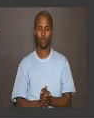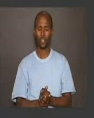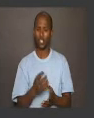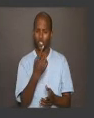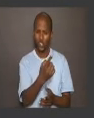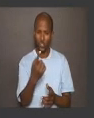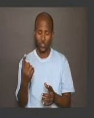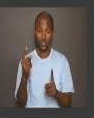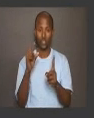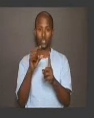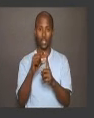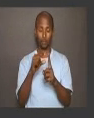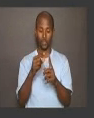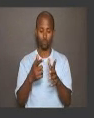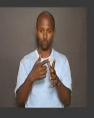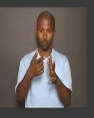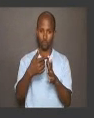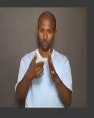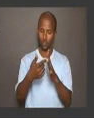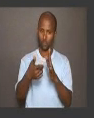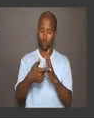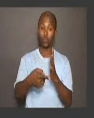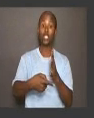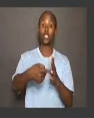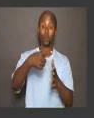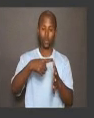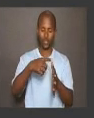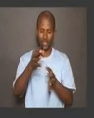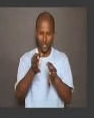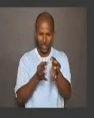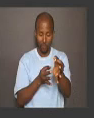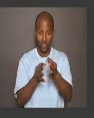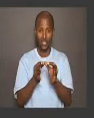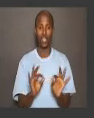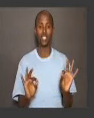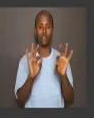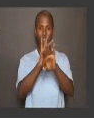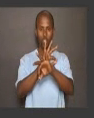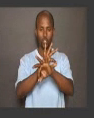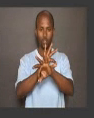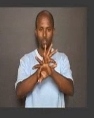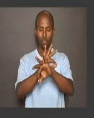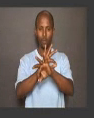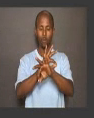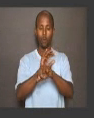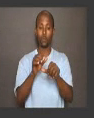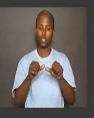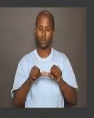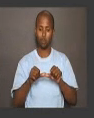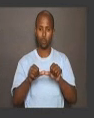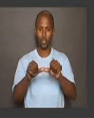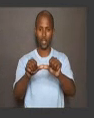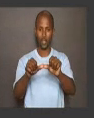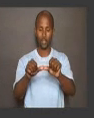Each term of the sequence is defined as a function of the preceding